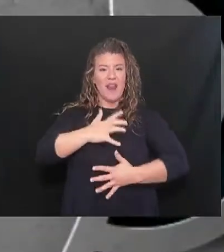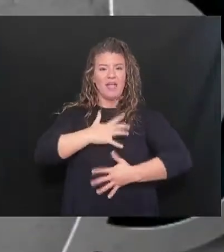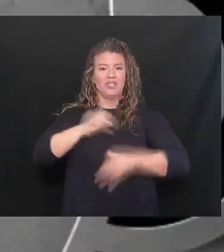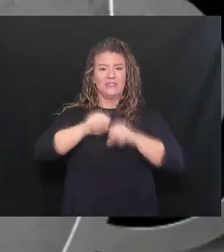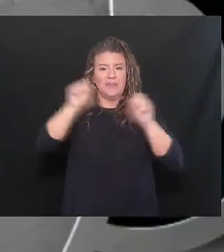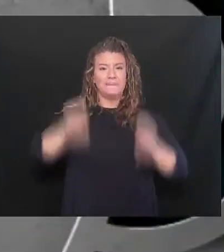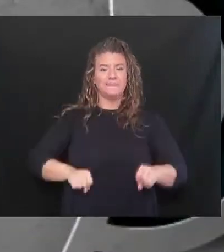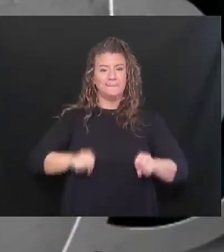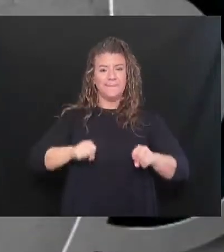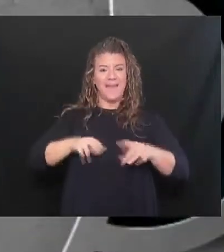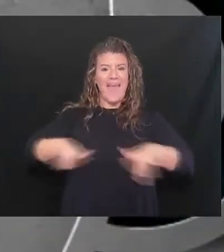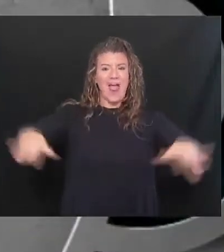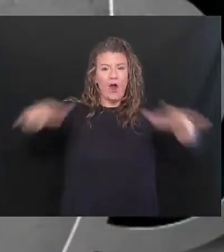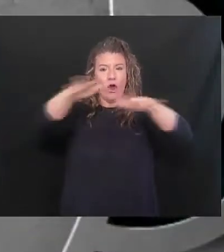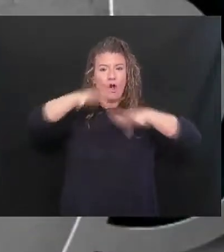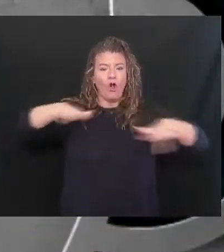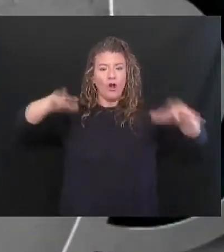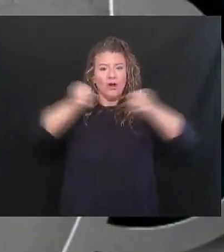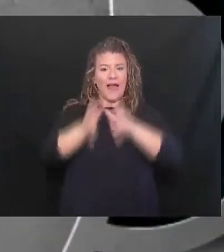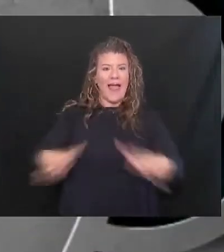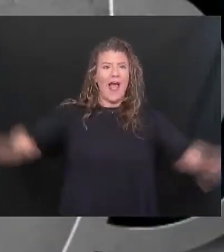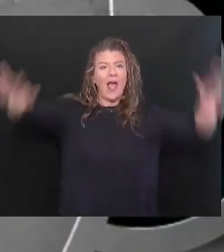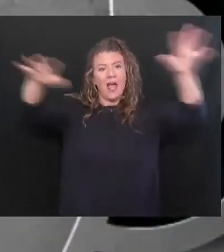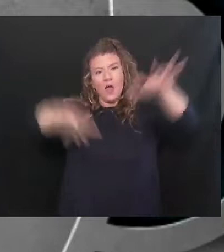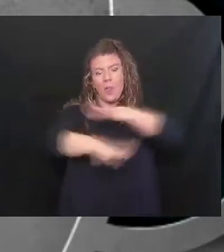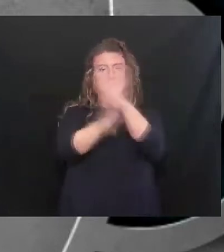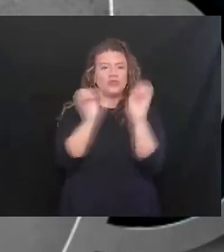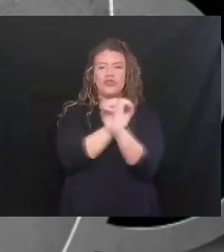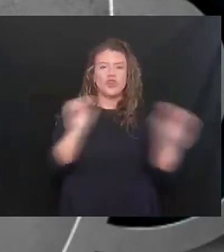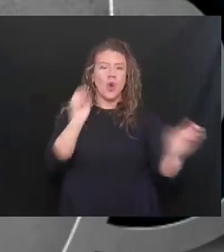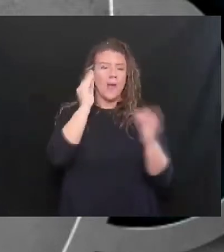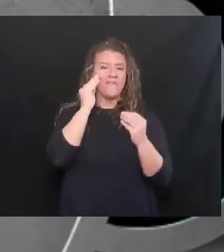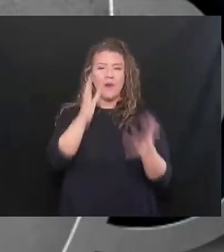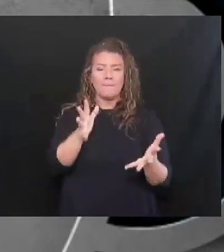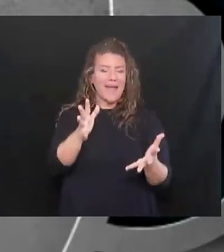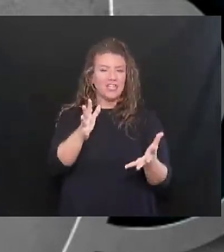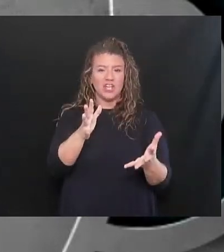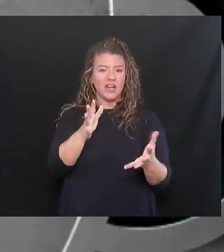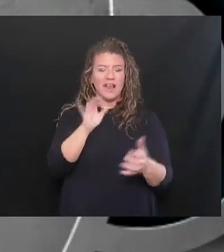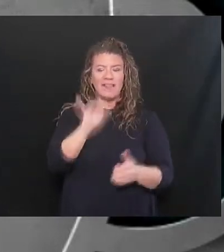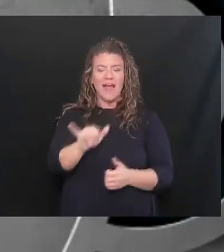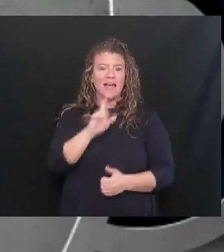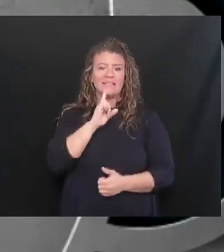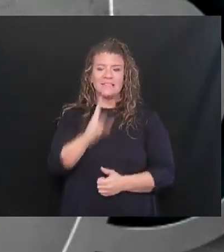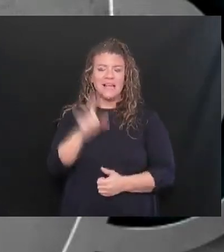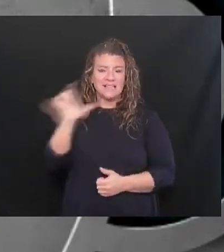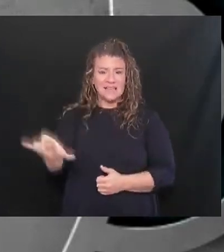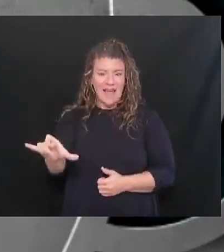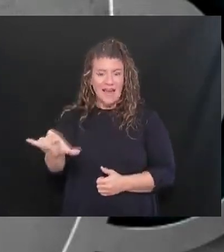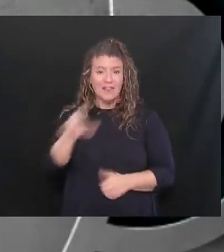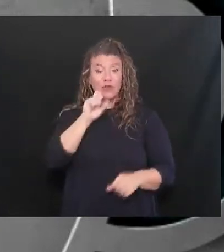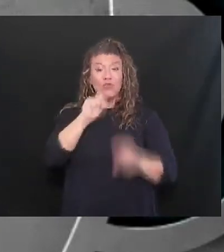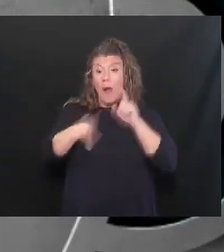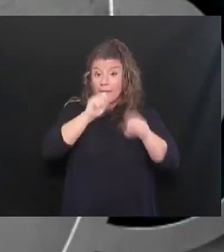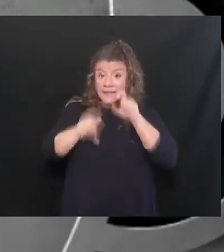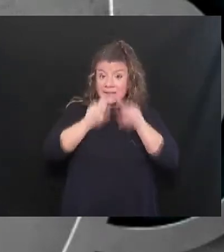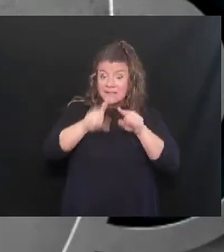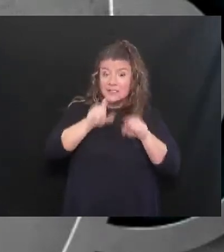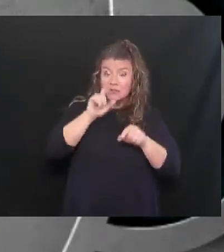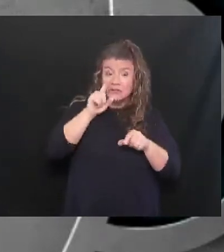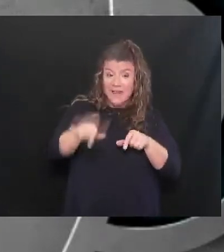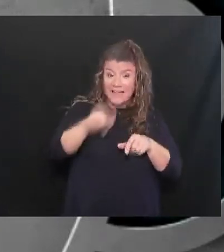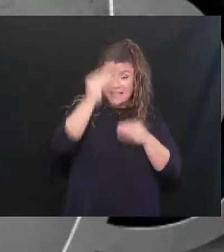still think it's or have information that is spread by respiratory droplets. The information that it's